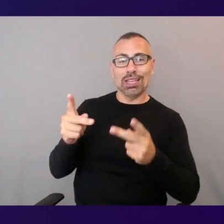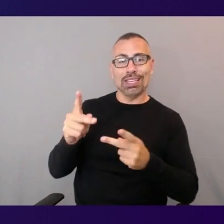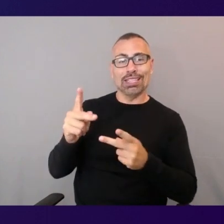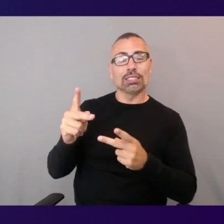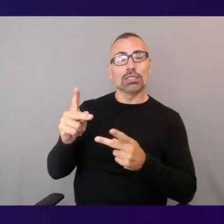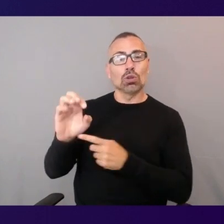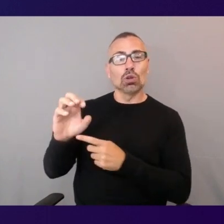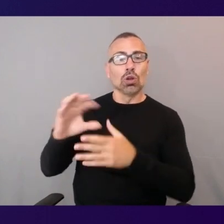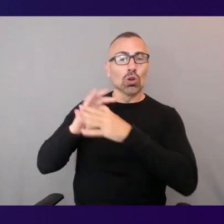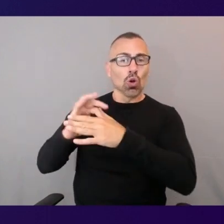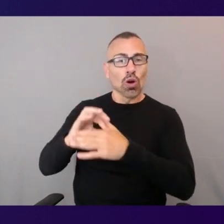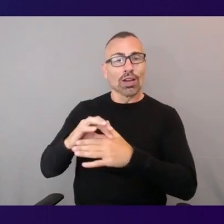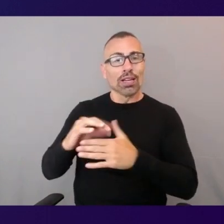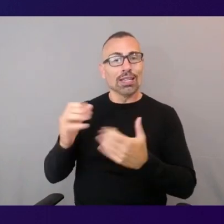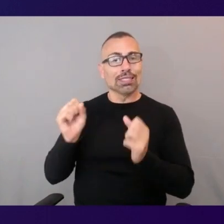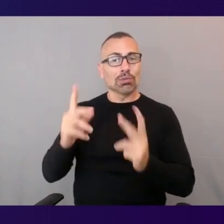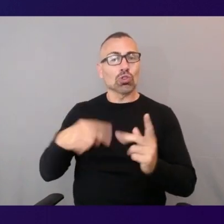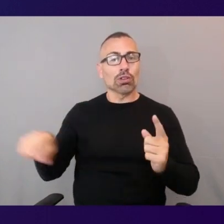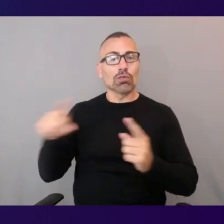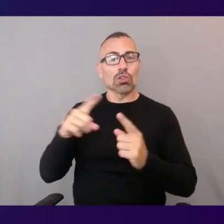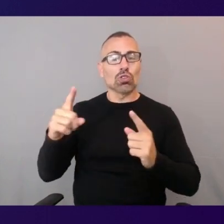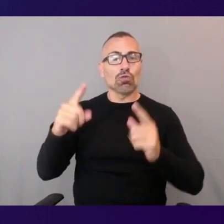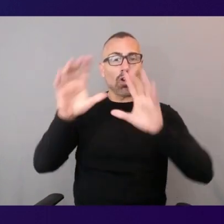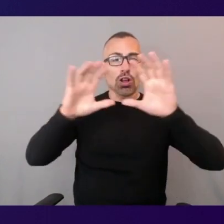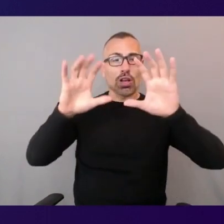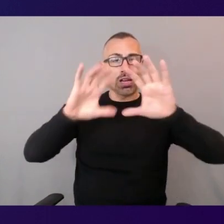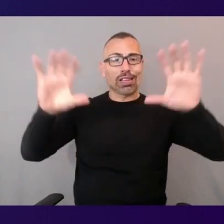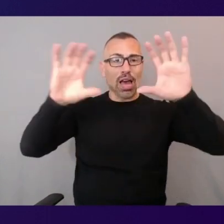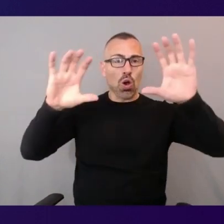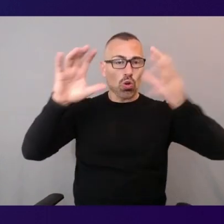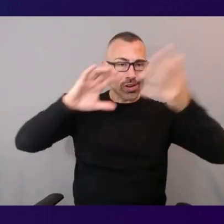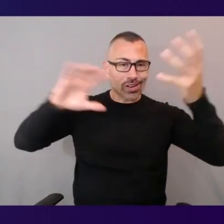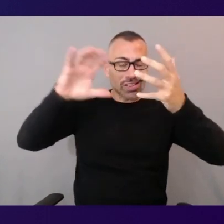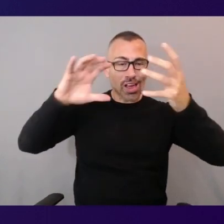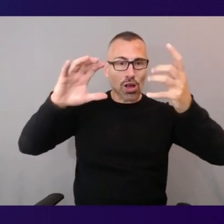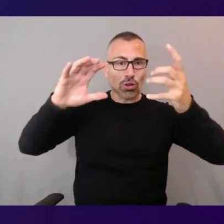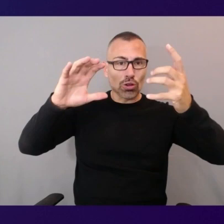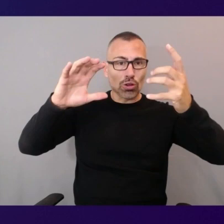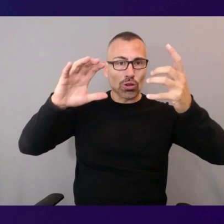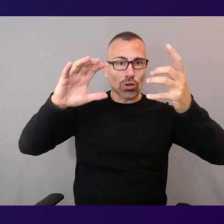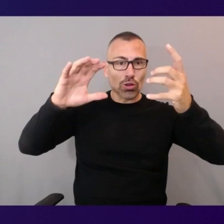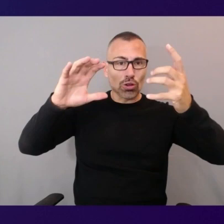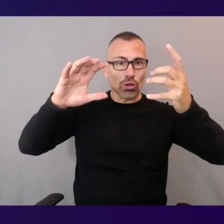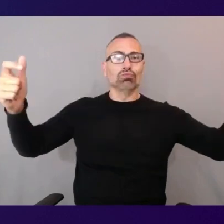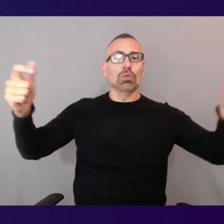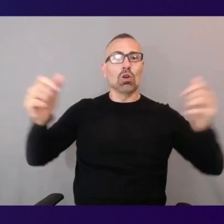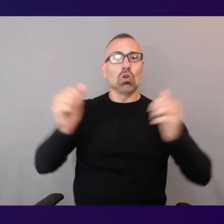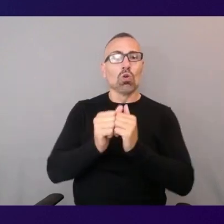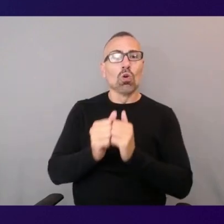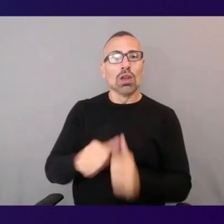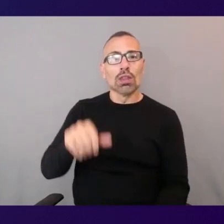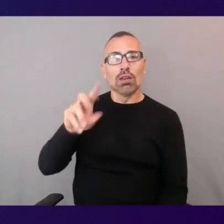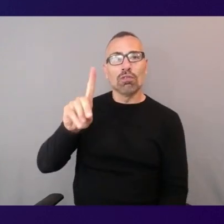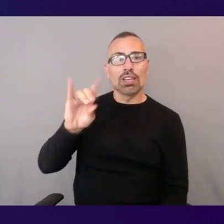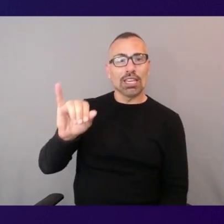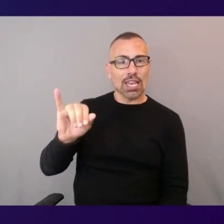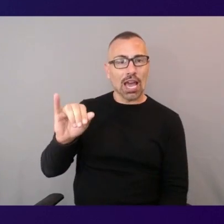cloud with your VDI installations too. So beyond Horizon,